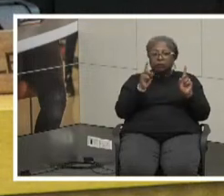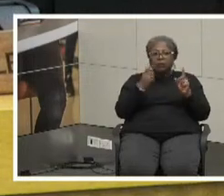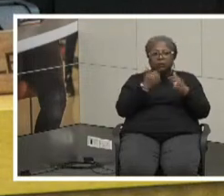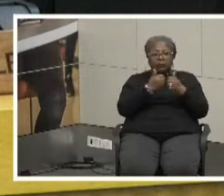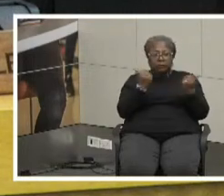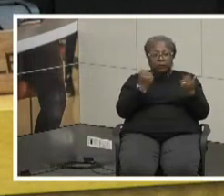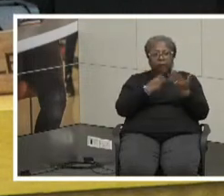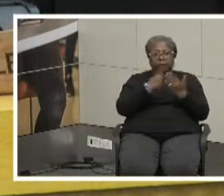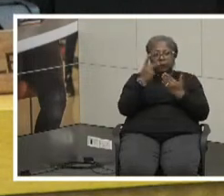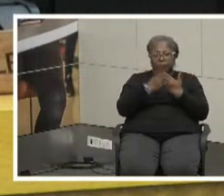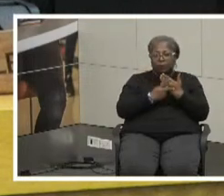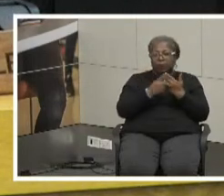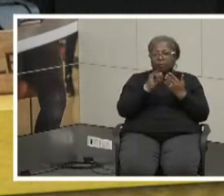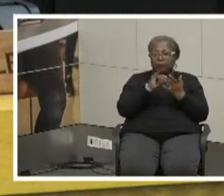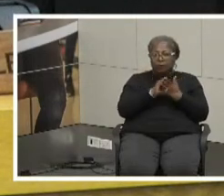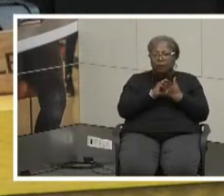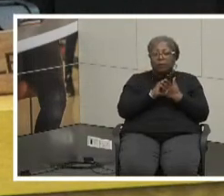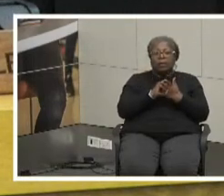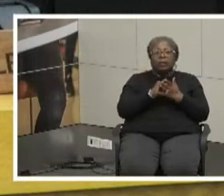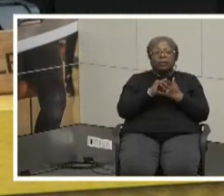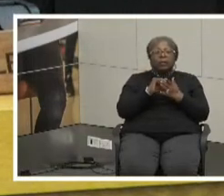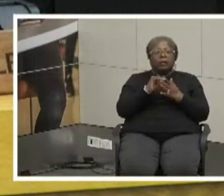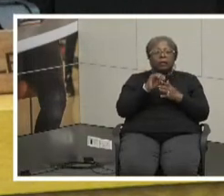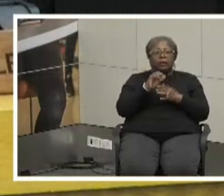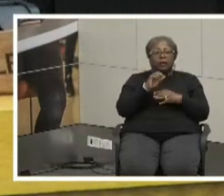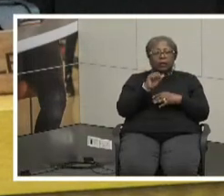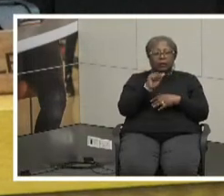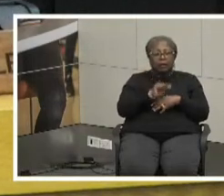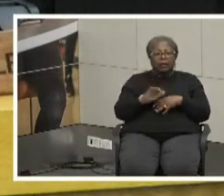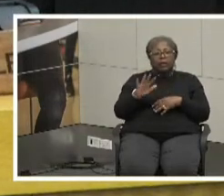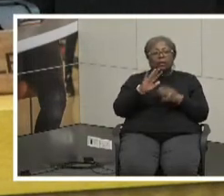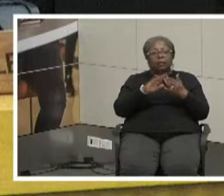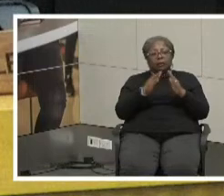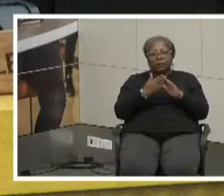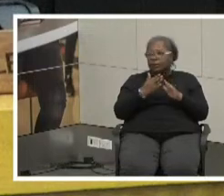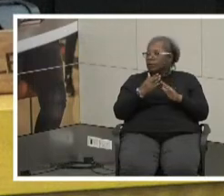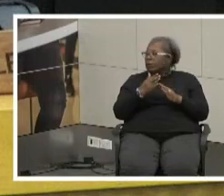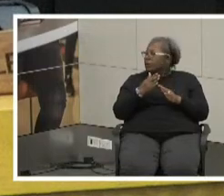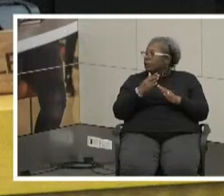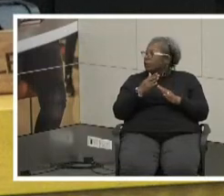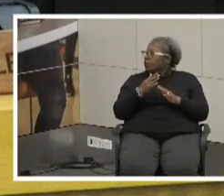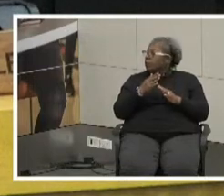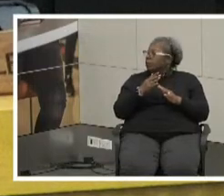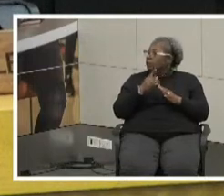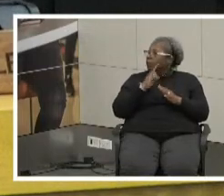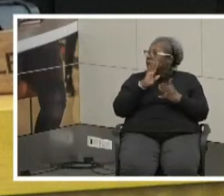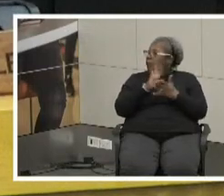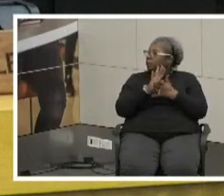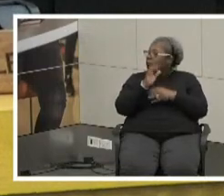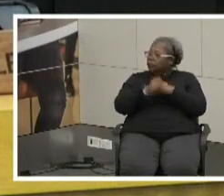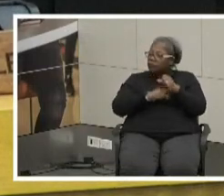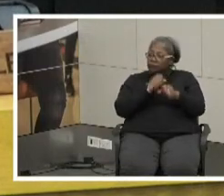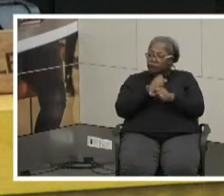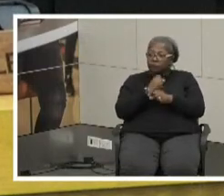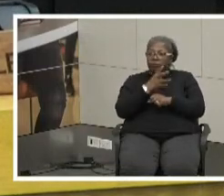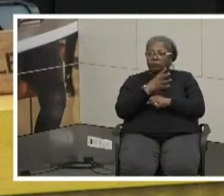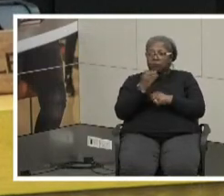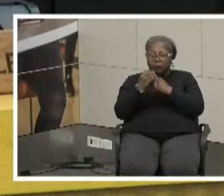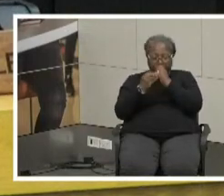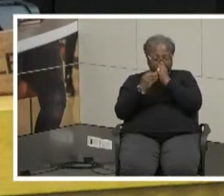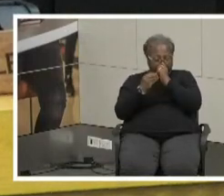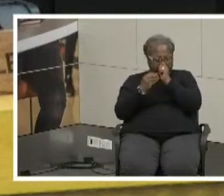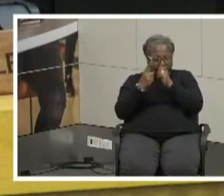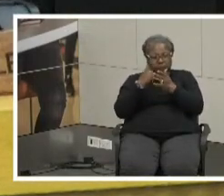separate programs the um Asia Society grant that some schools are currently receiving the school year and what we're